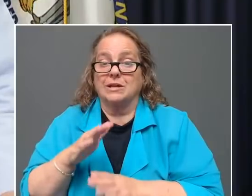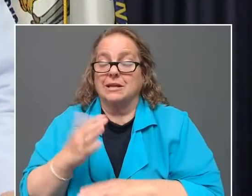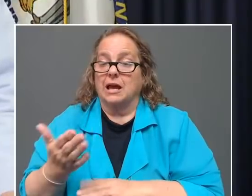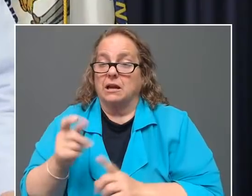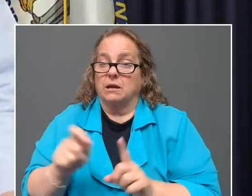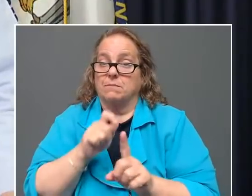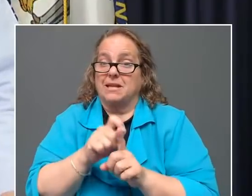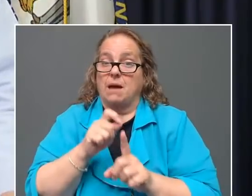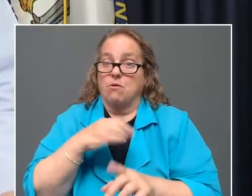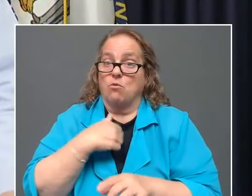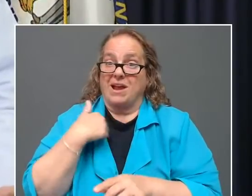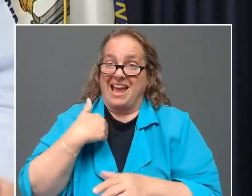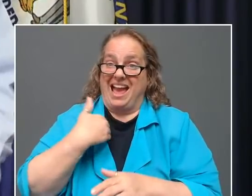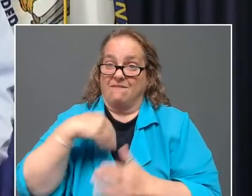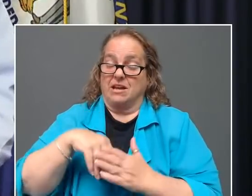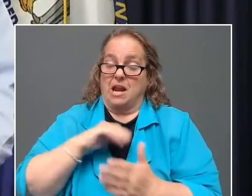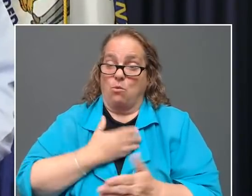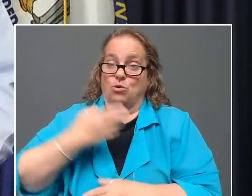with